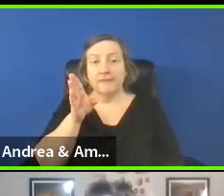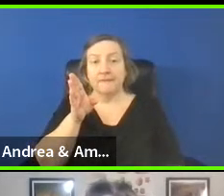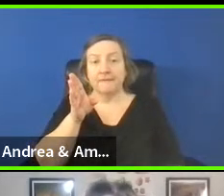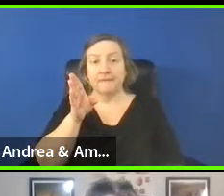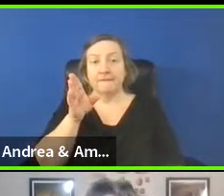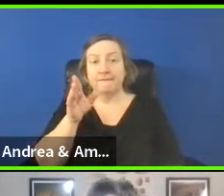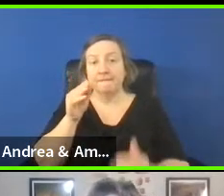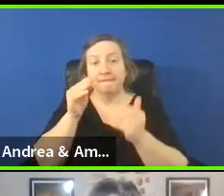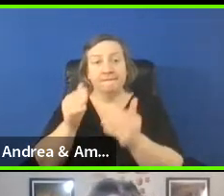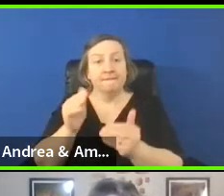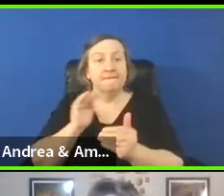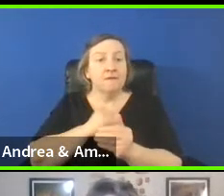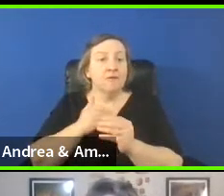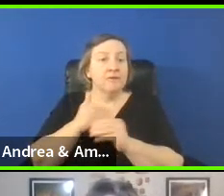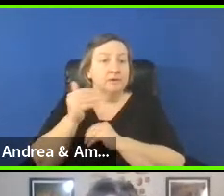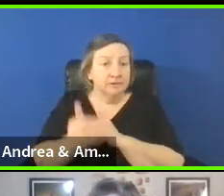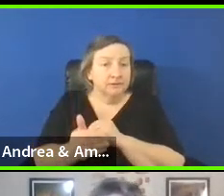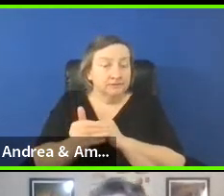move to our next